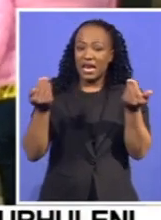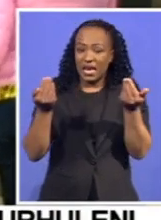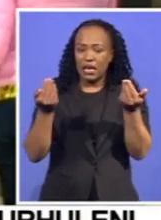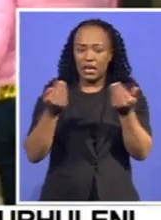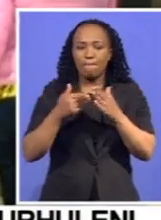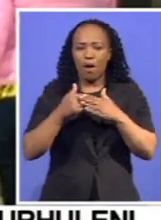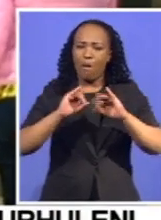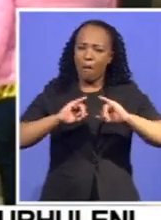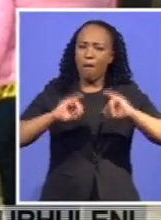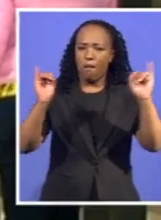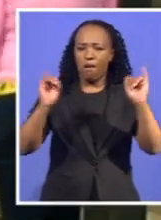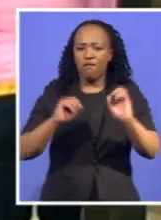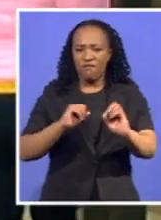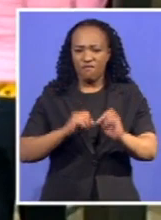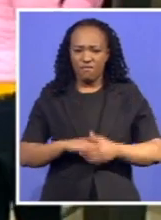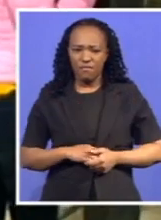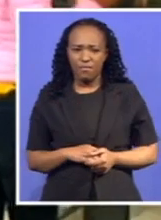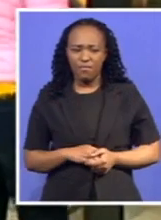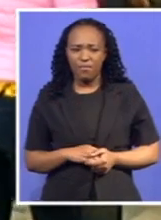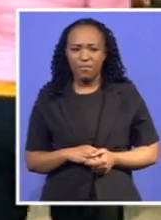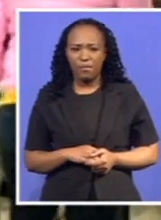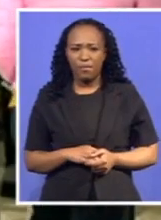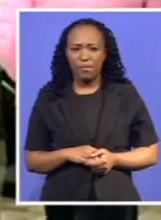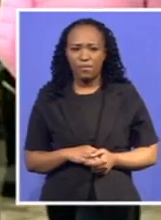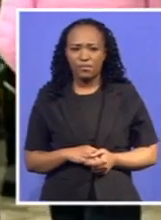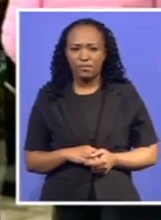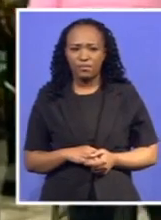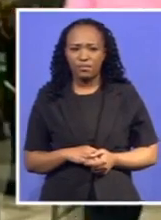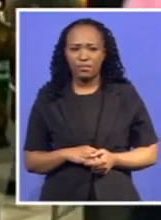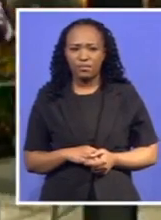what meets the eye. Kani Mapanga, SABC News, Johannesburg.